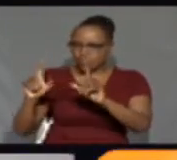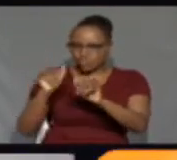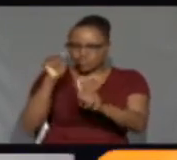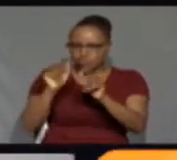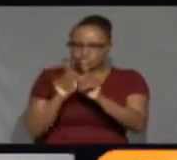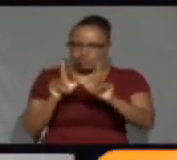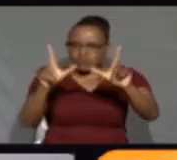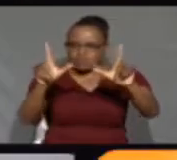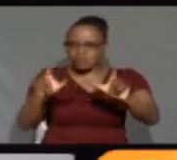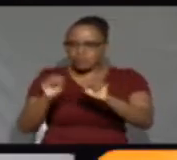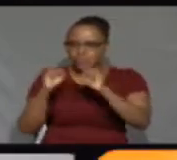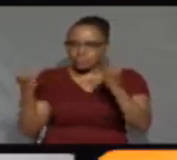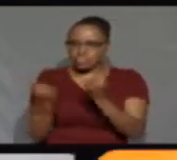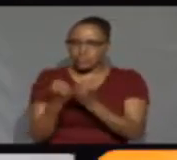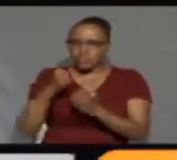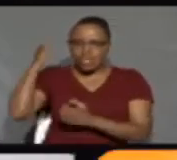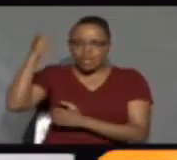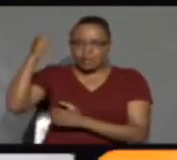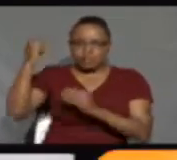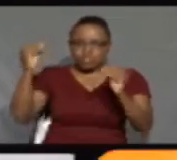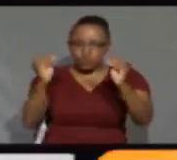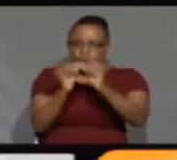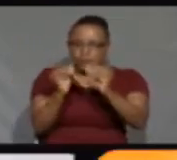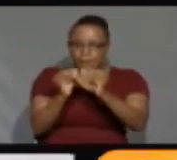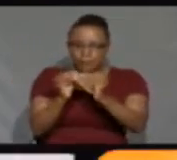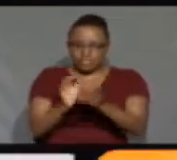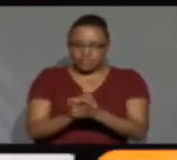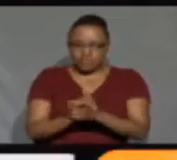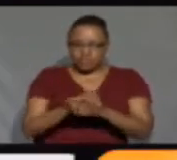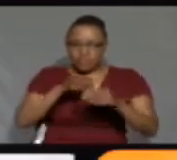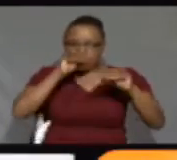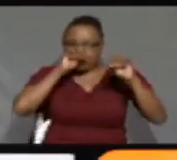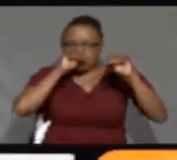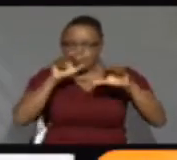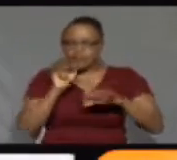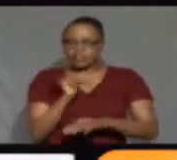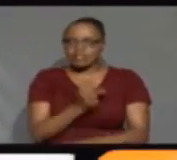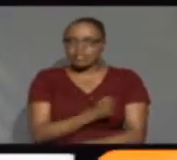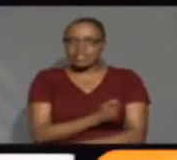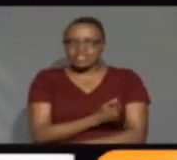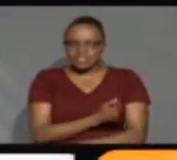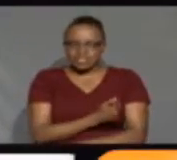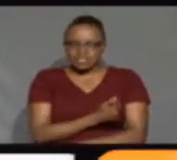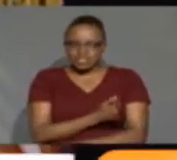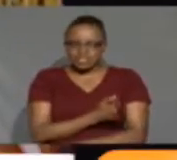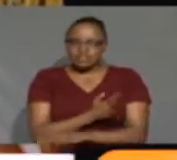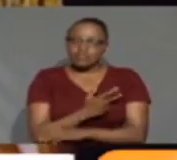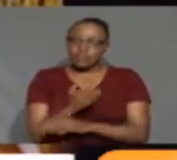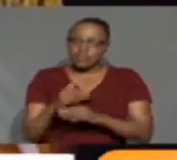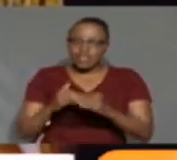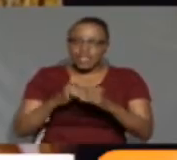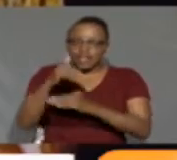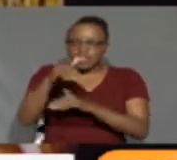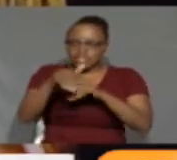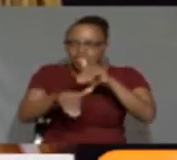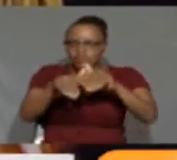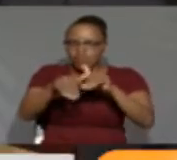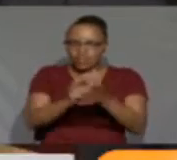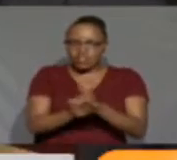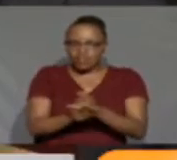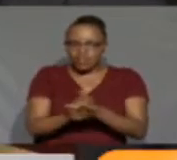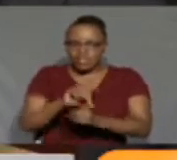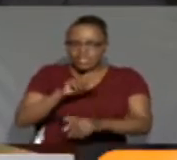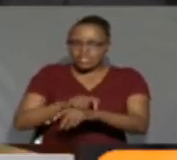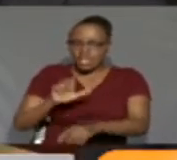took in their social and political gatherings. They are giving us blessings for the upcoming elections. Including a poem